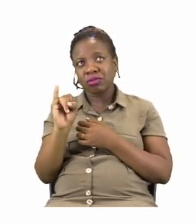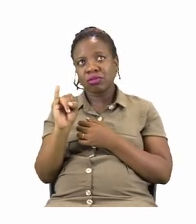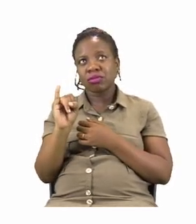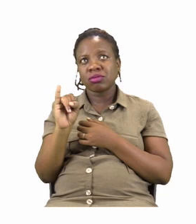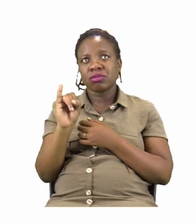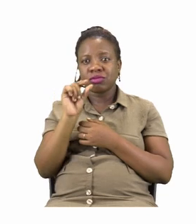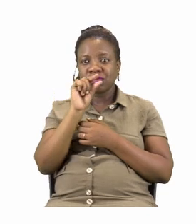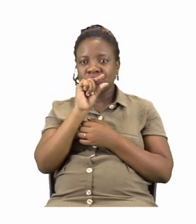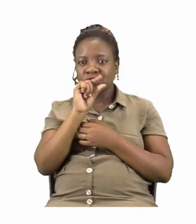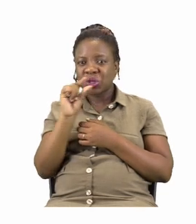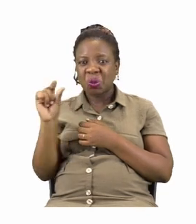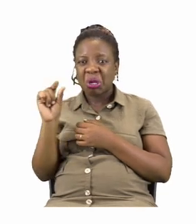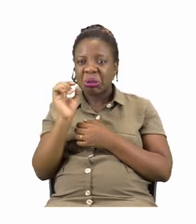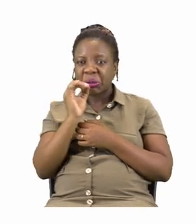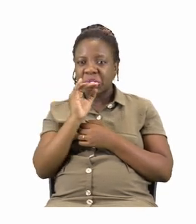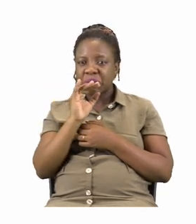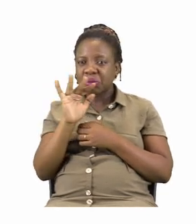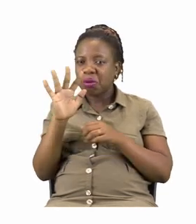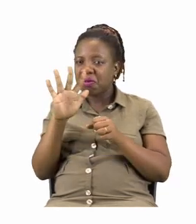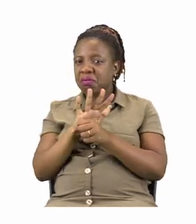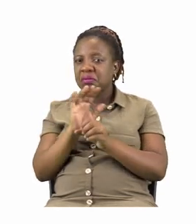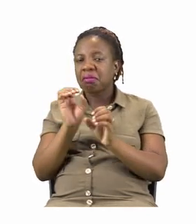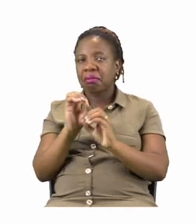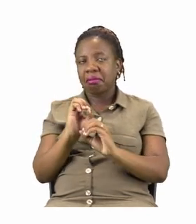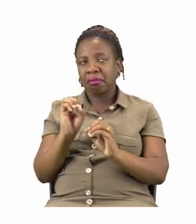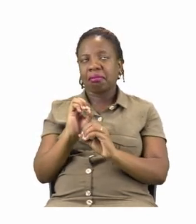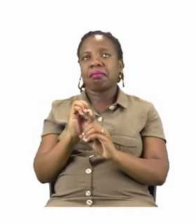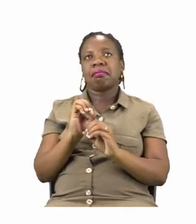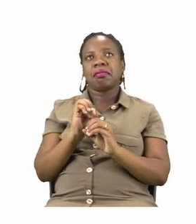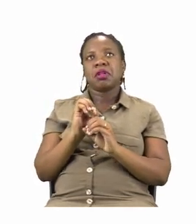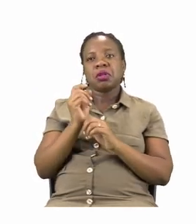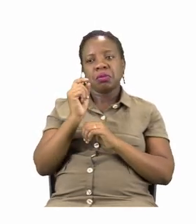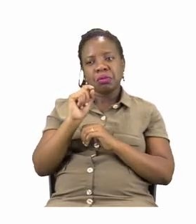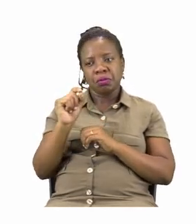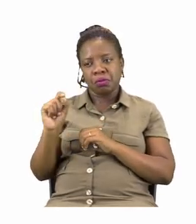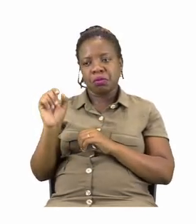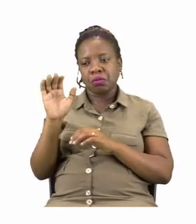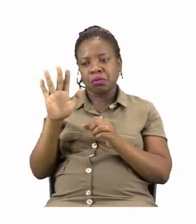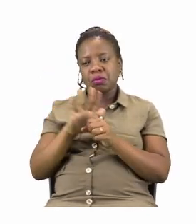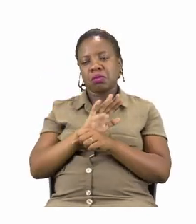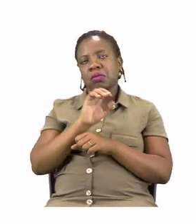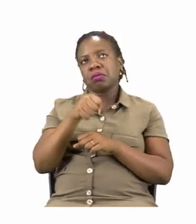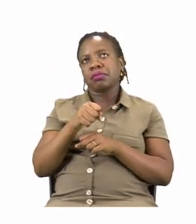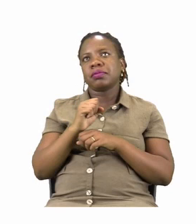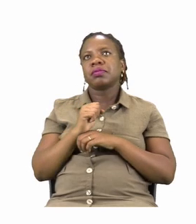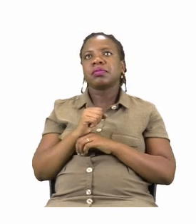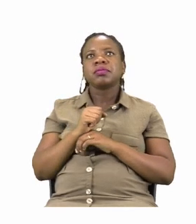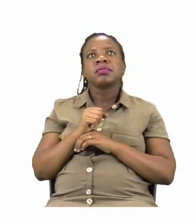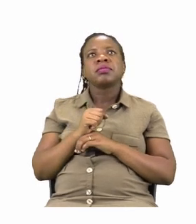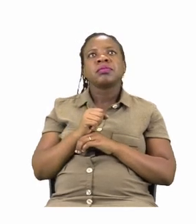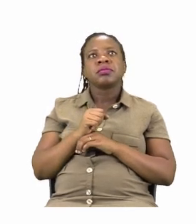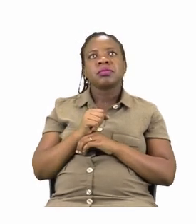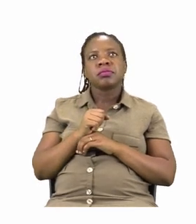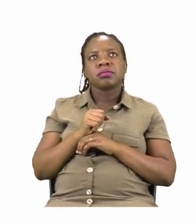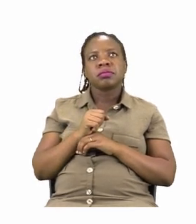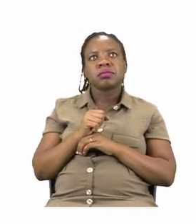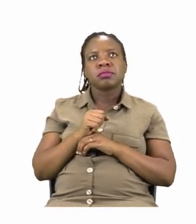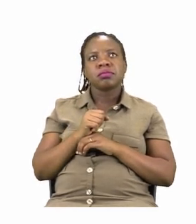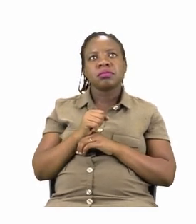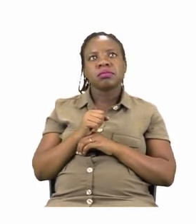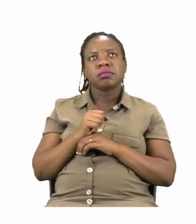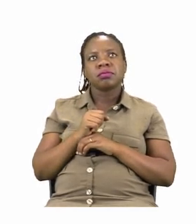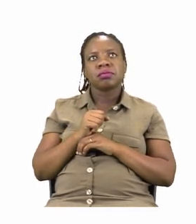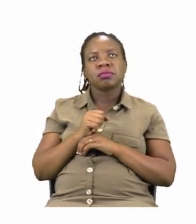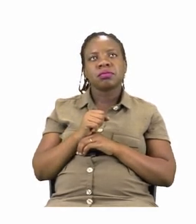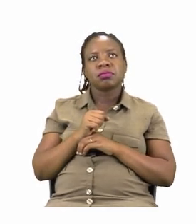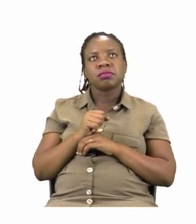the words. Now you have to look at the sentences, and then you have to look at which A